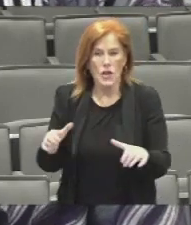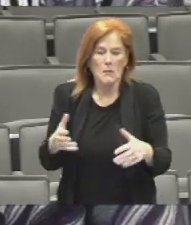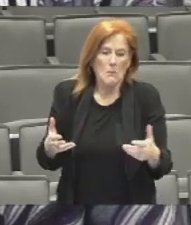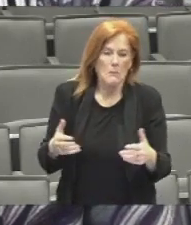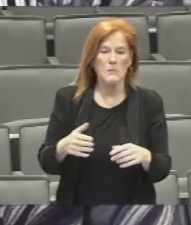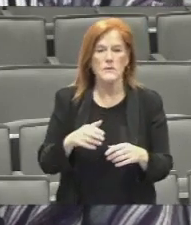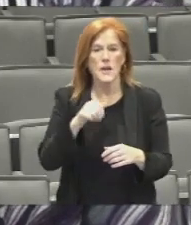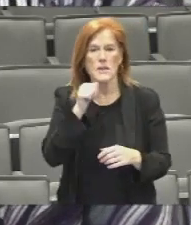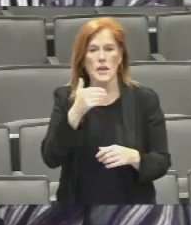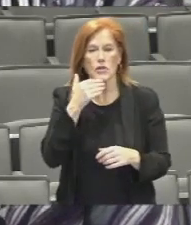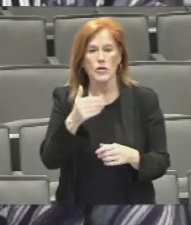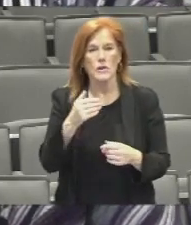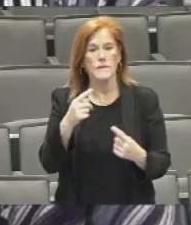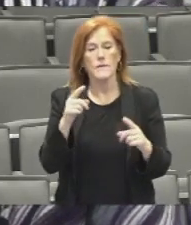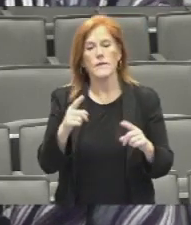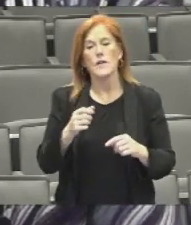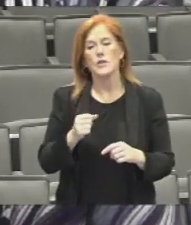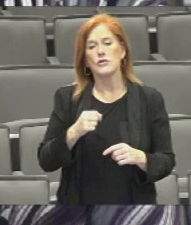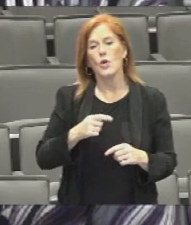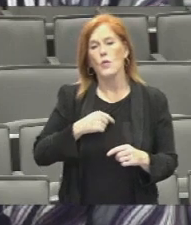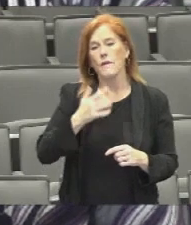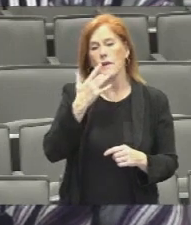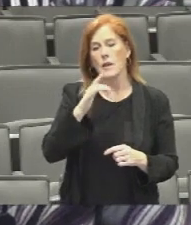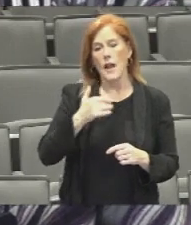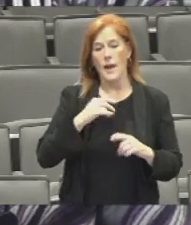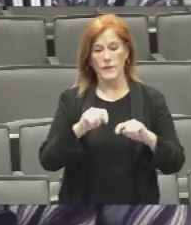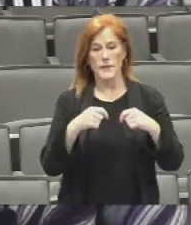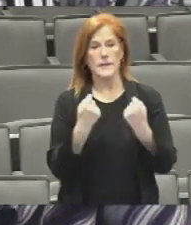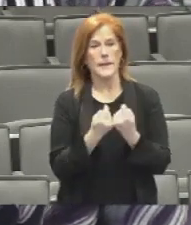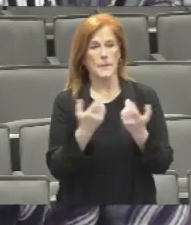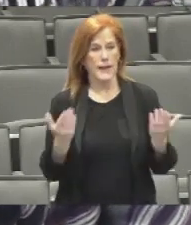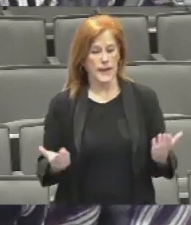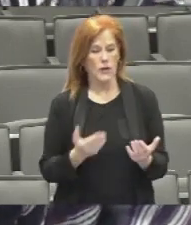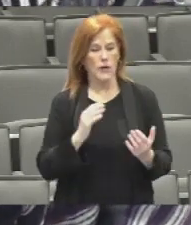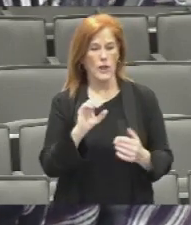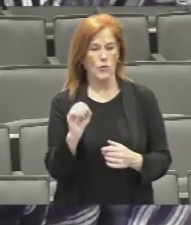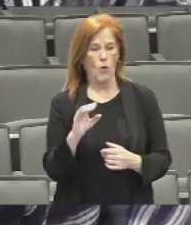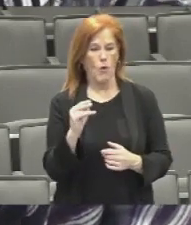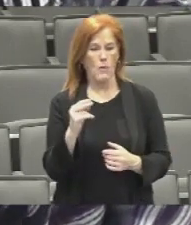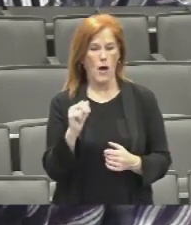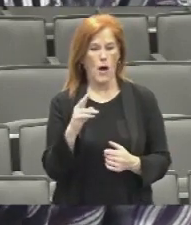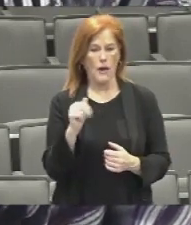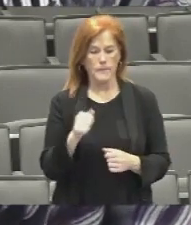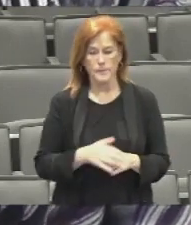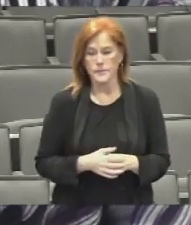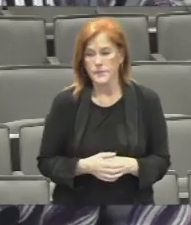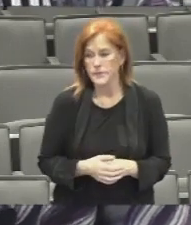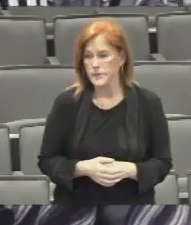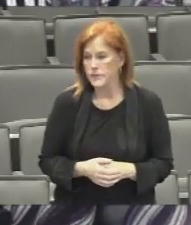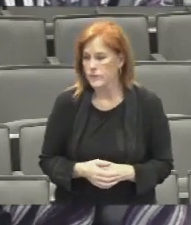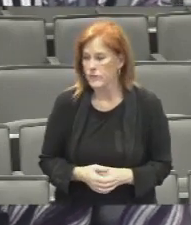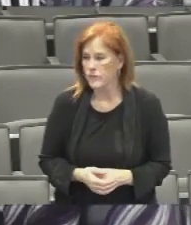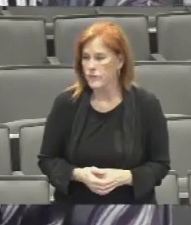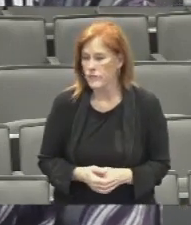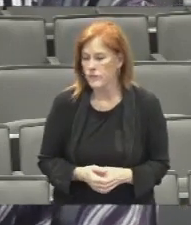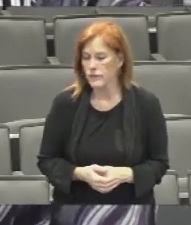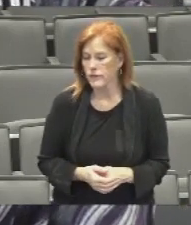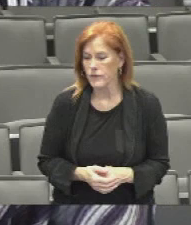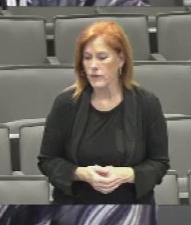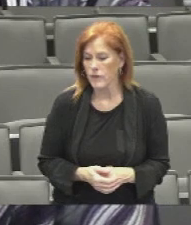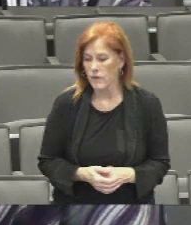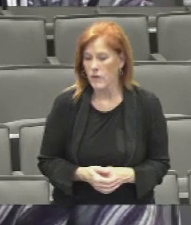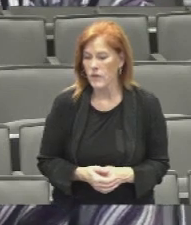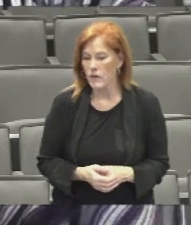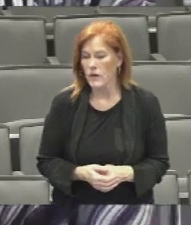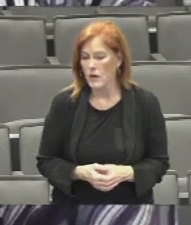are very fortunate to have these teams here in town. When we look at,